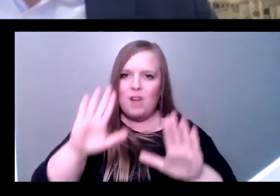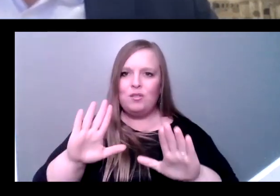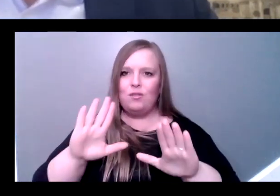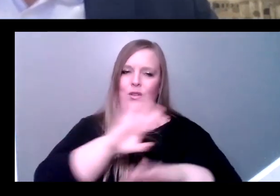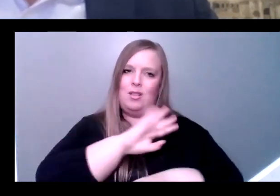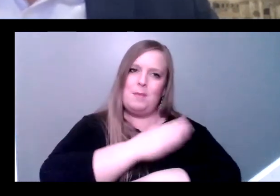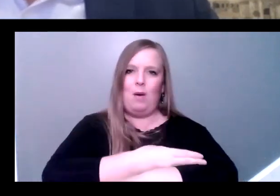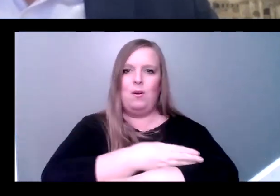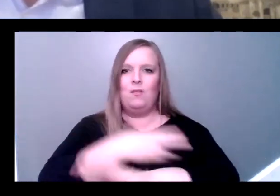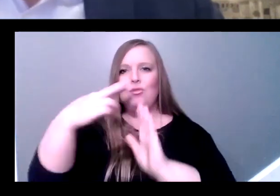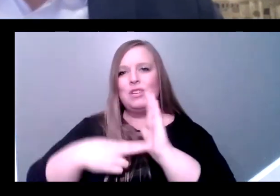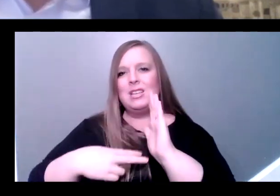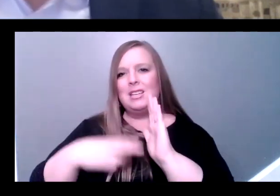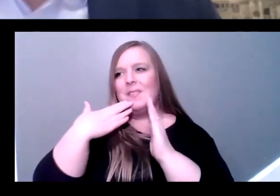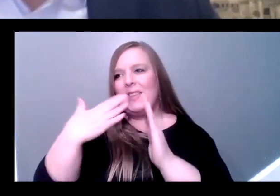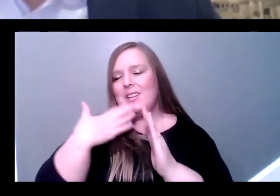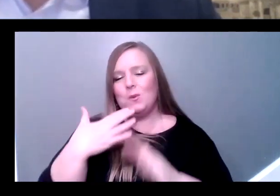going on. What